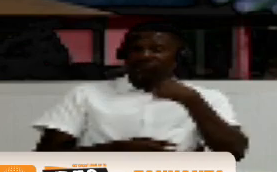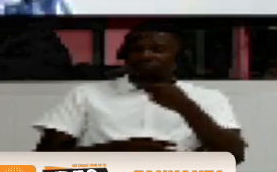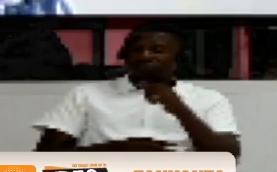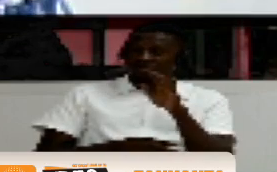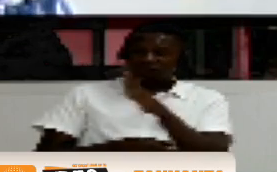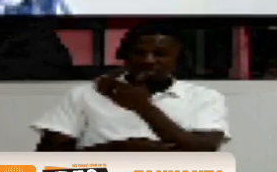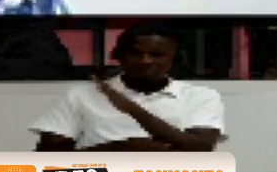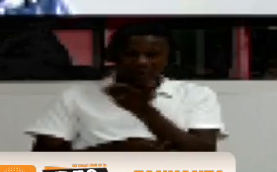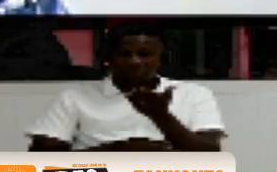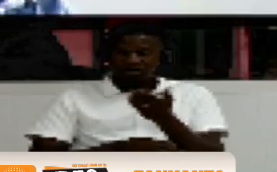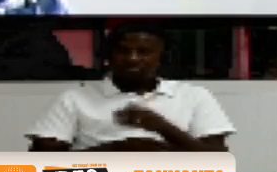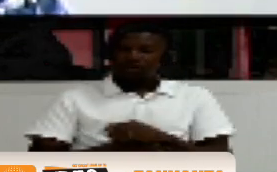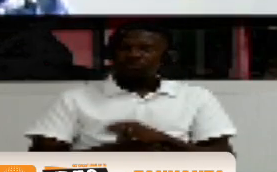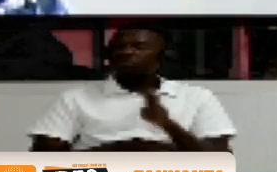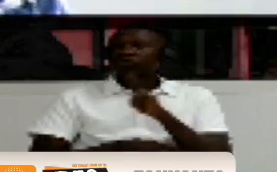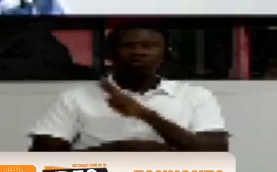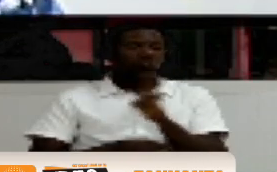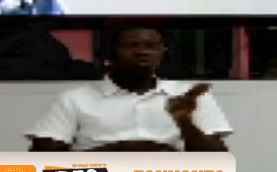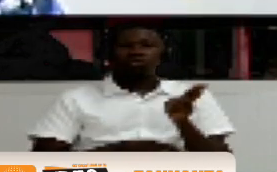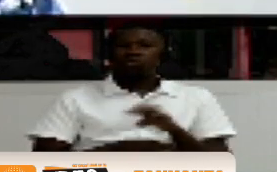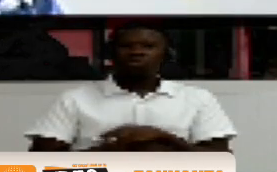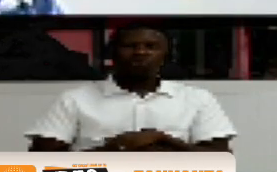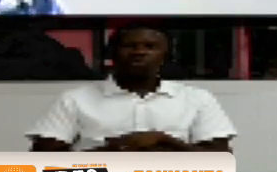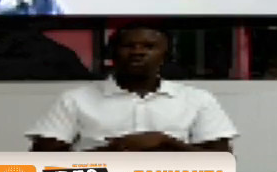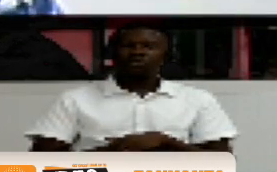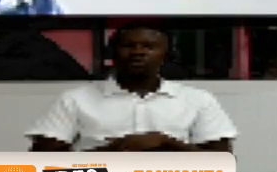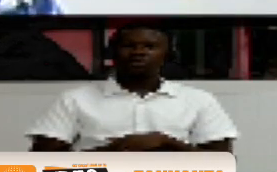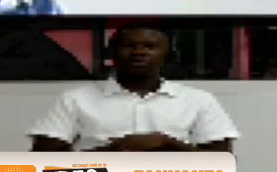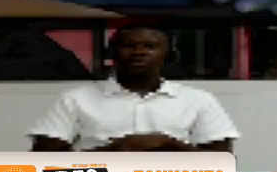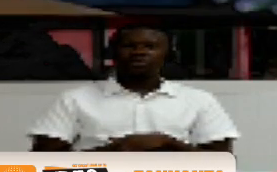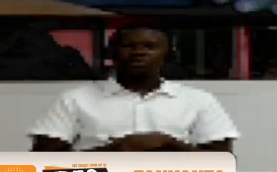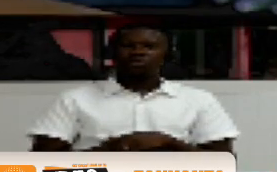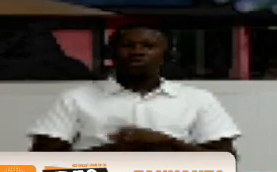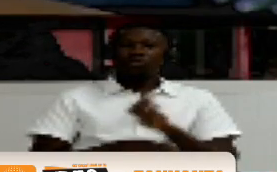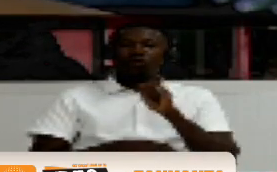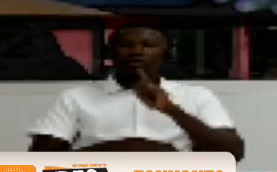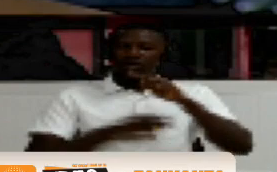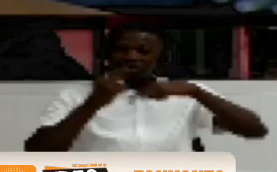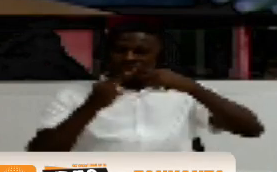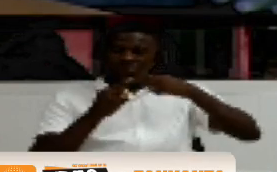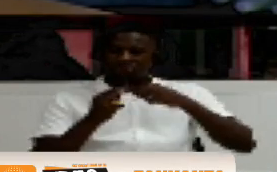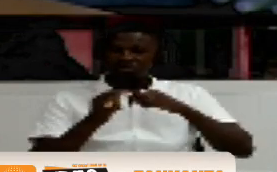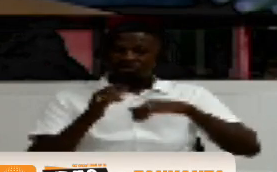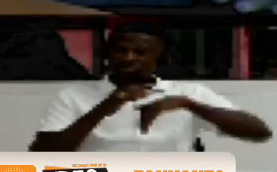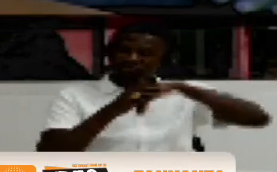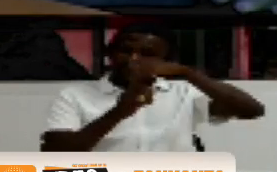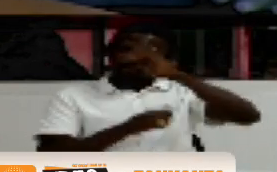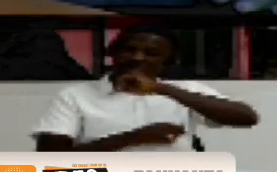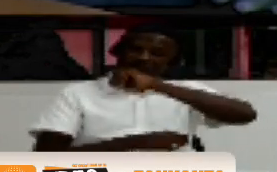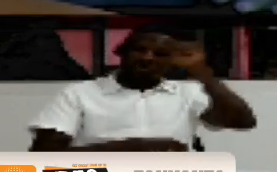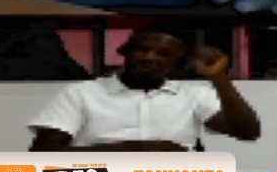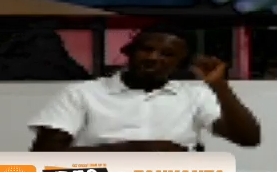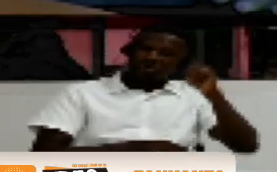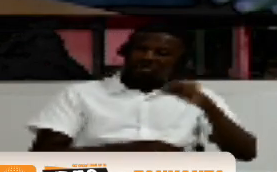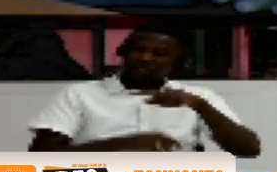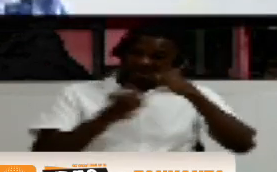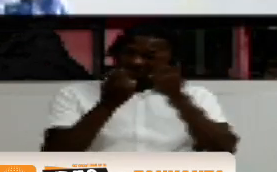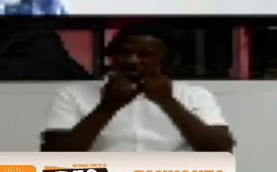No, not. What about abroad? Did anything